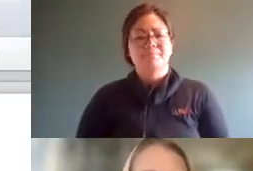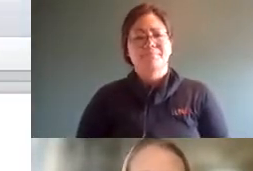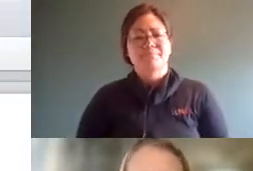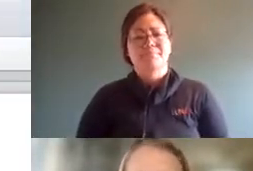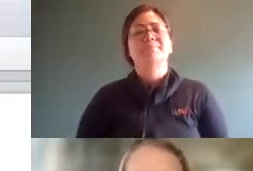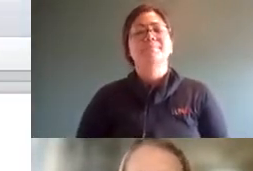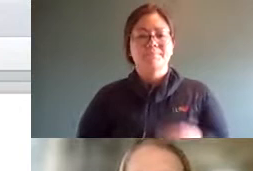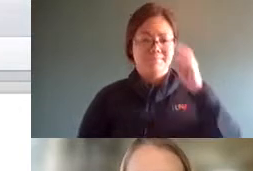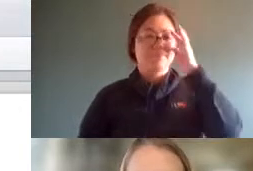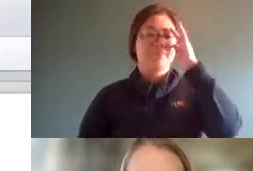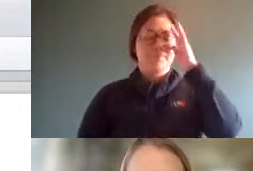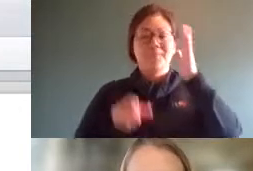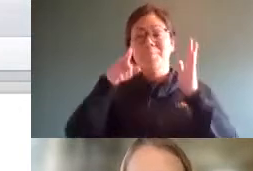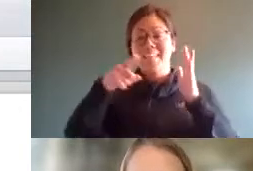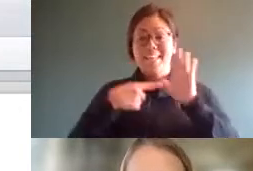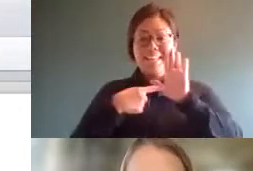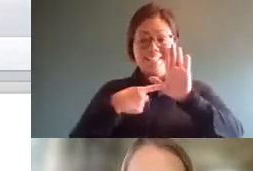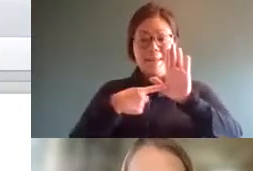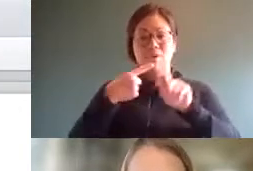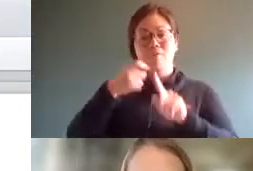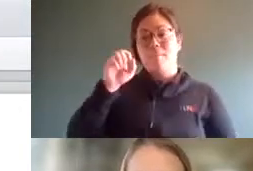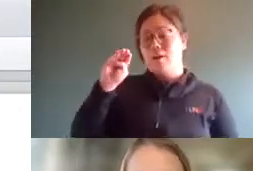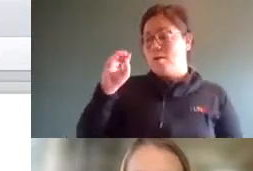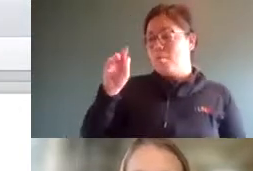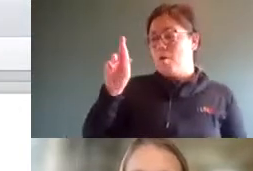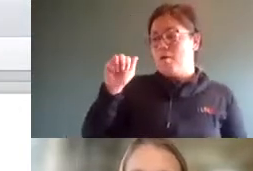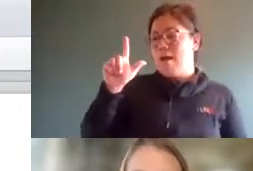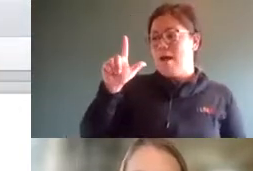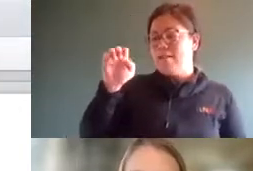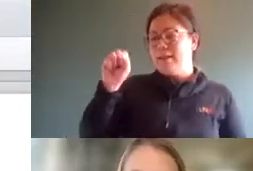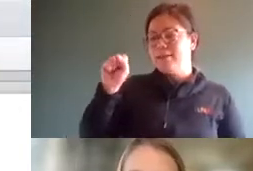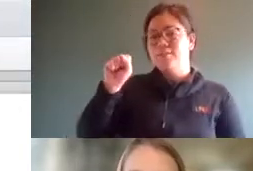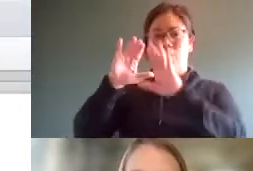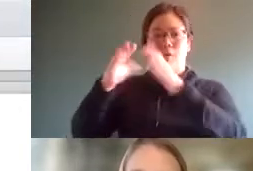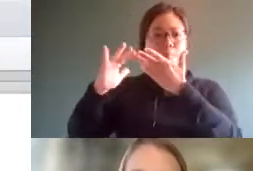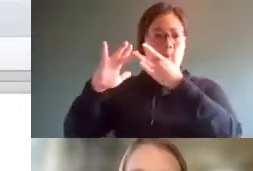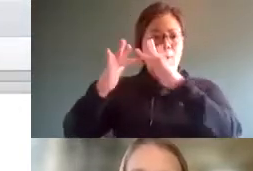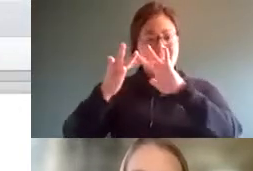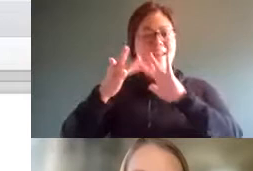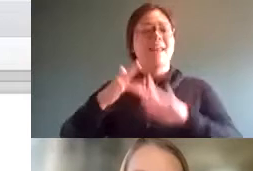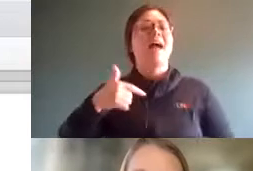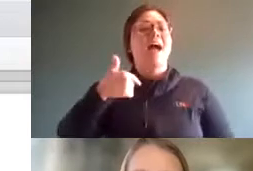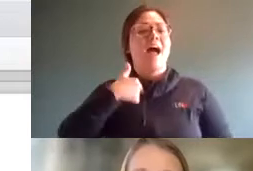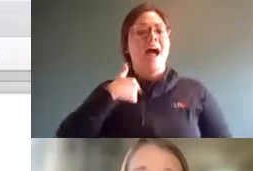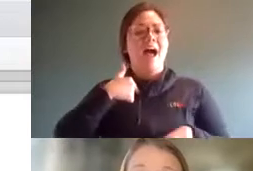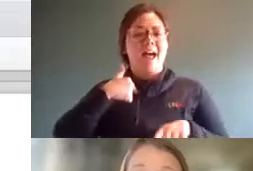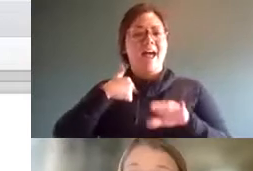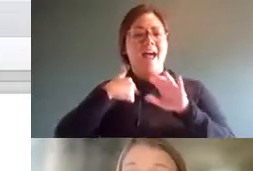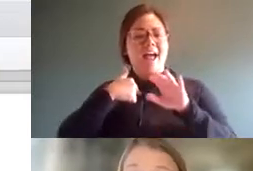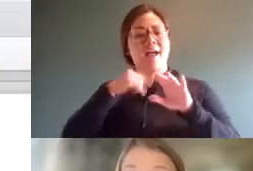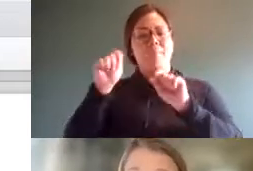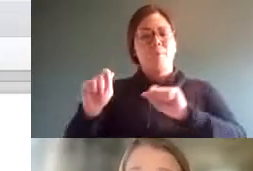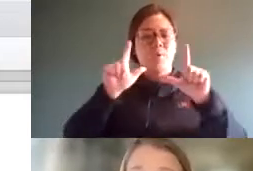So this is an example from the Morales Group website. Now, I specifically pulled their job seekers page,